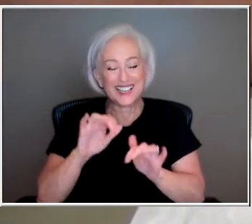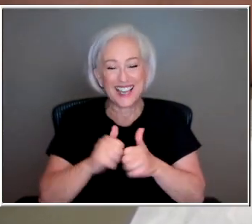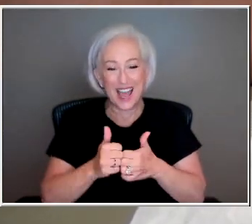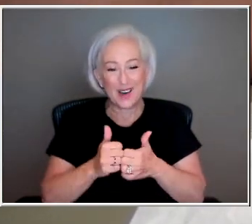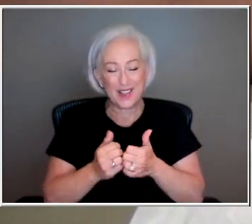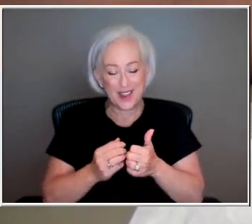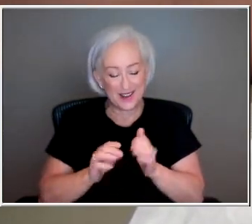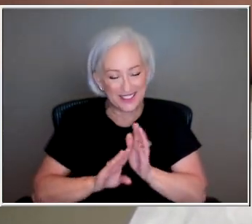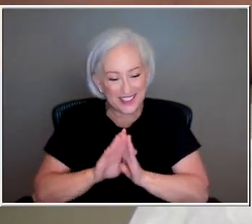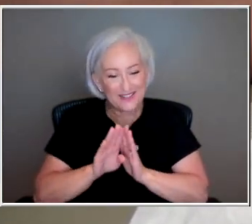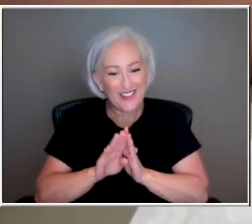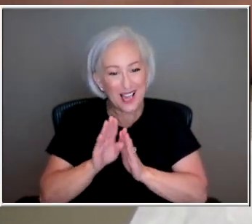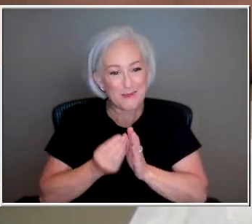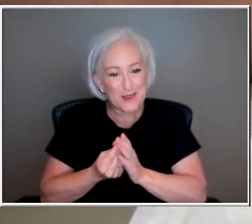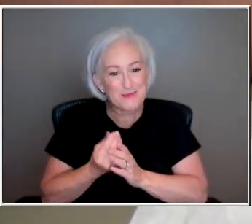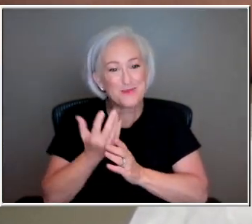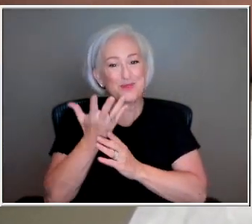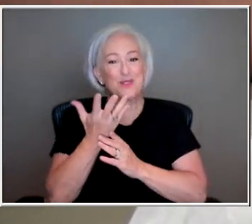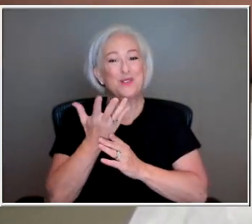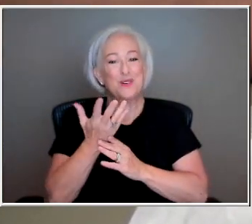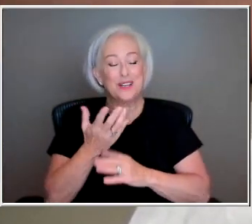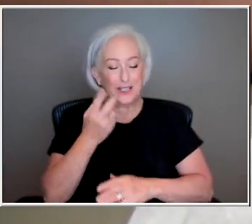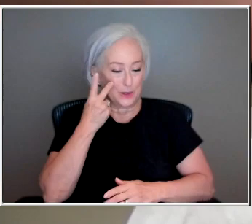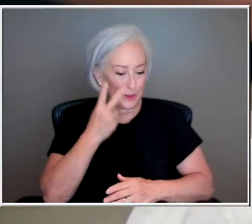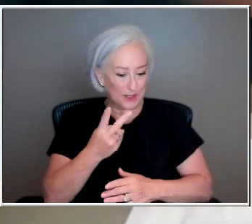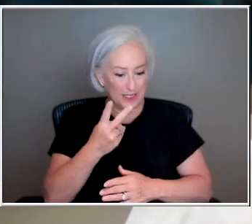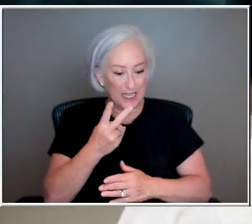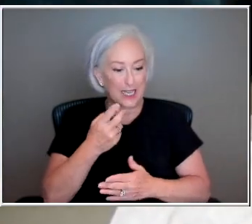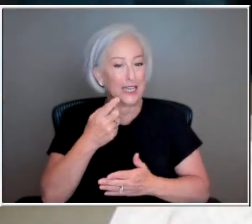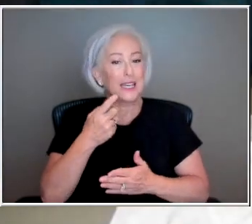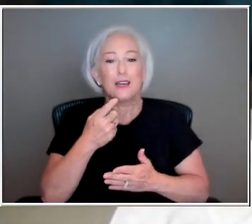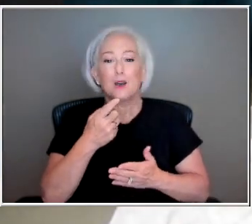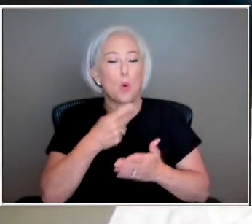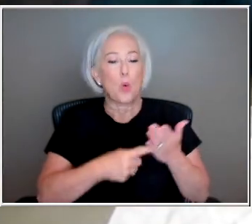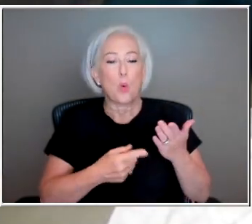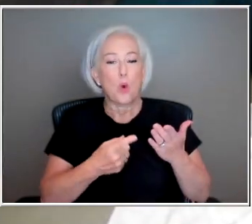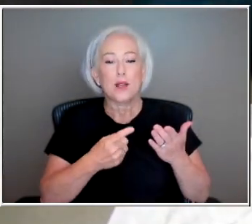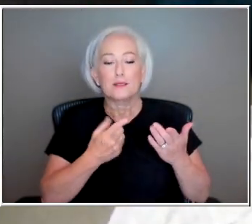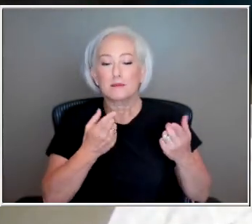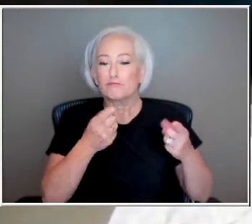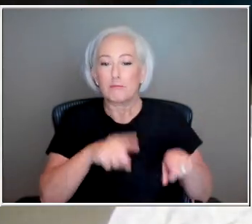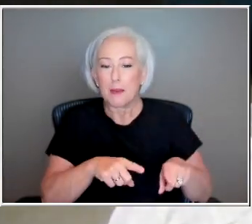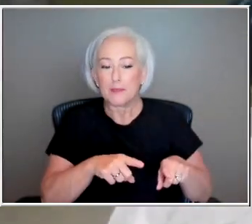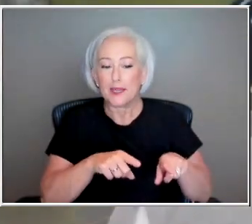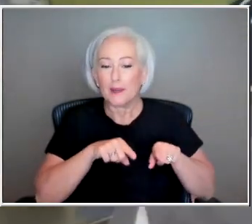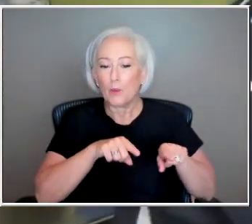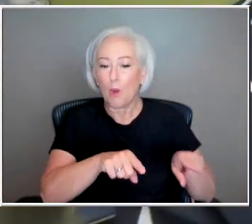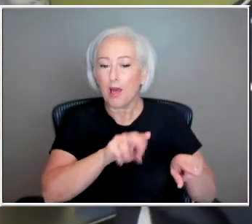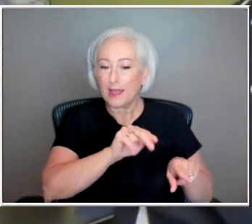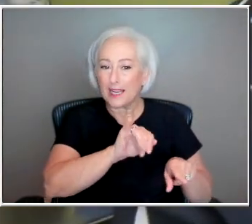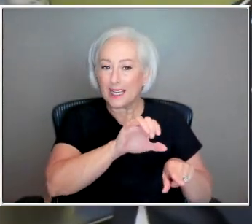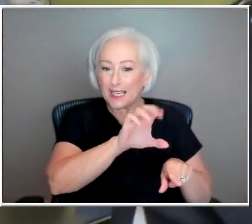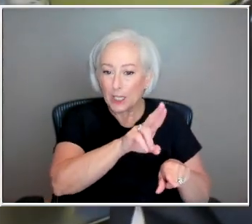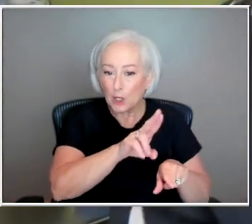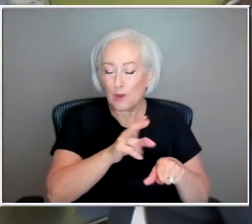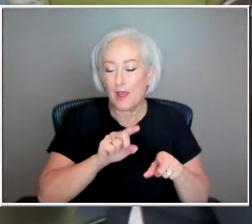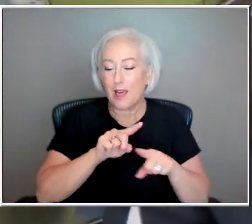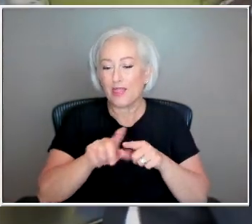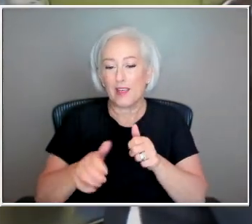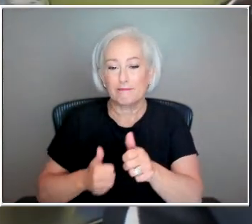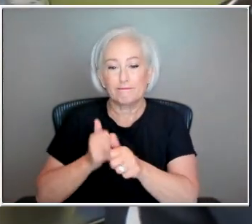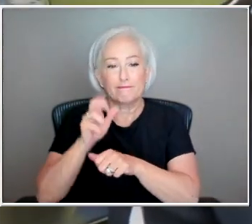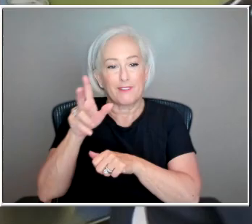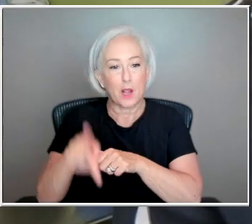while she was in the NICU was the right thing to do for her or for them. And so that's always kind of a mixed, like,